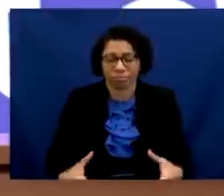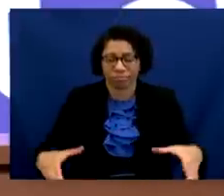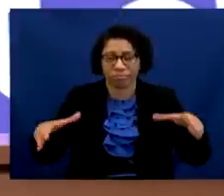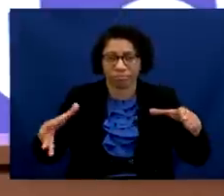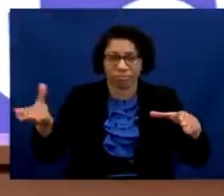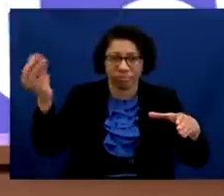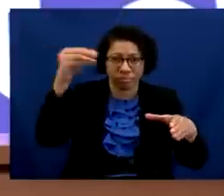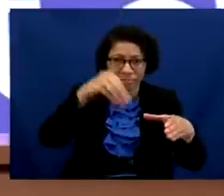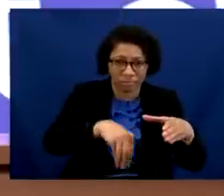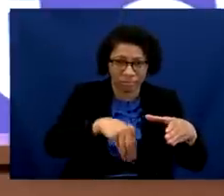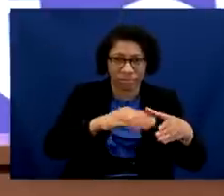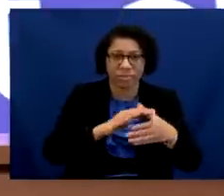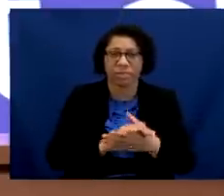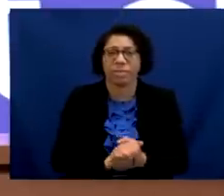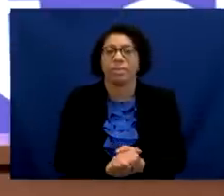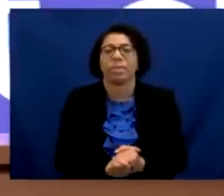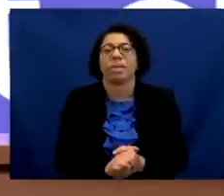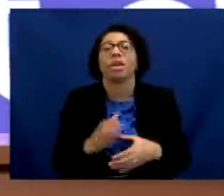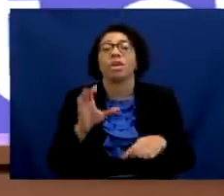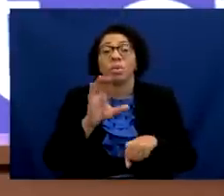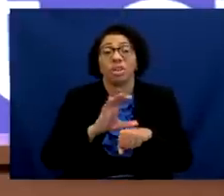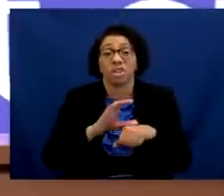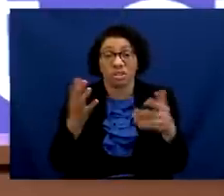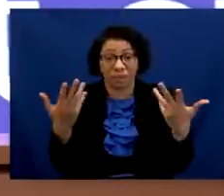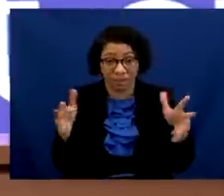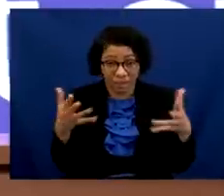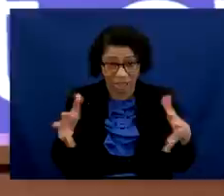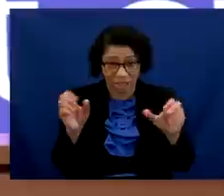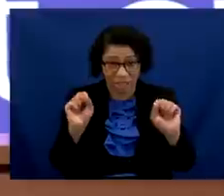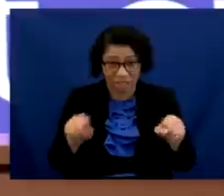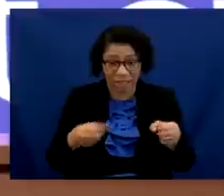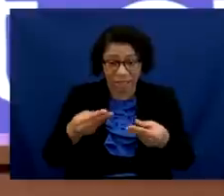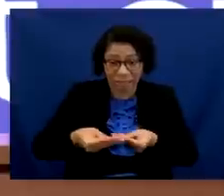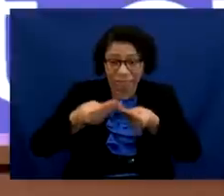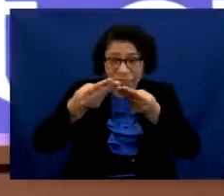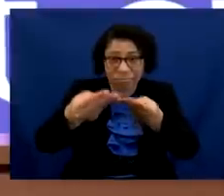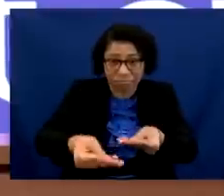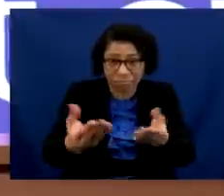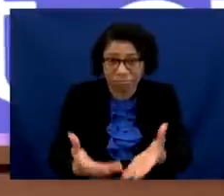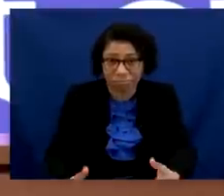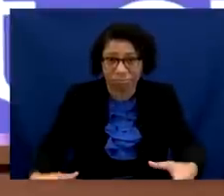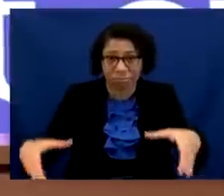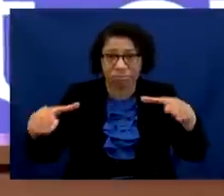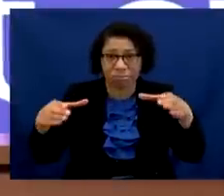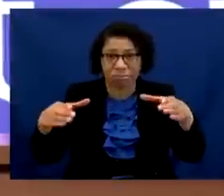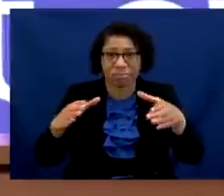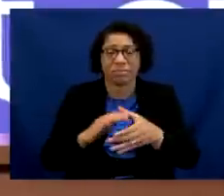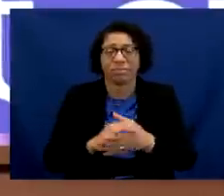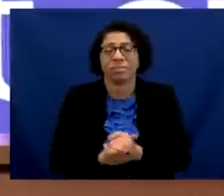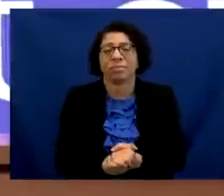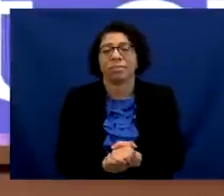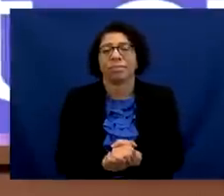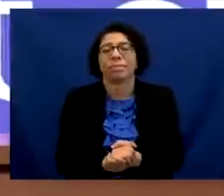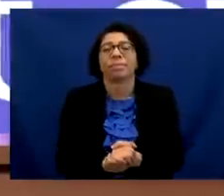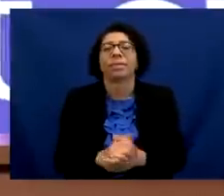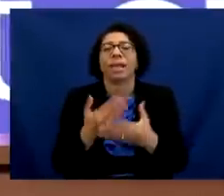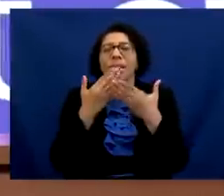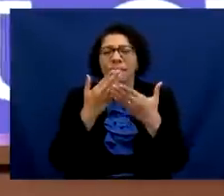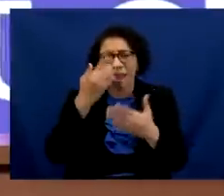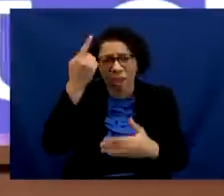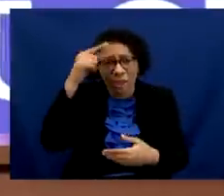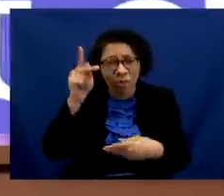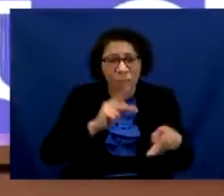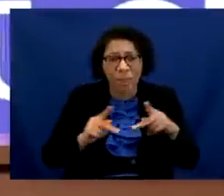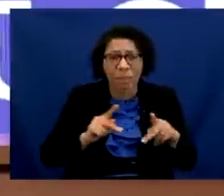immediately following the benediction. I want to thank those around the world, across this country more especially, across this country who give to the work of